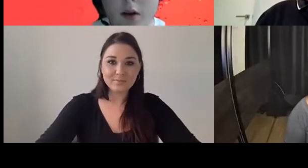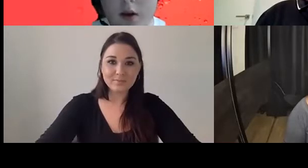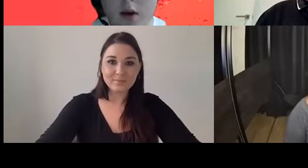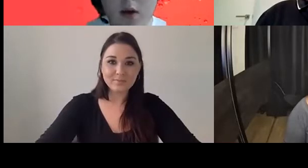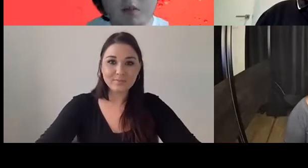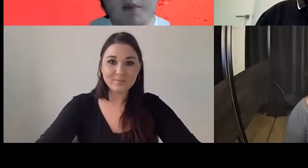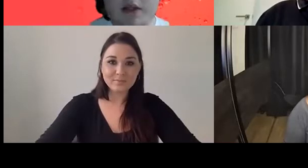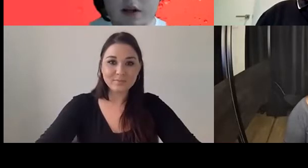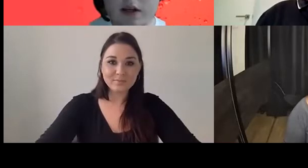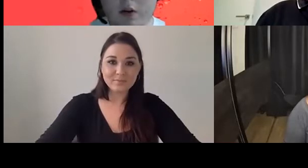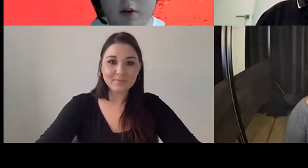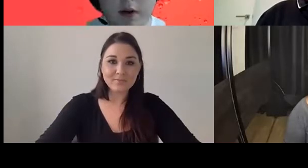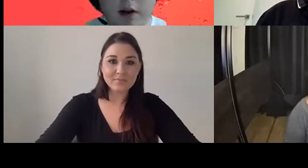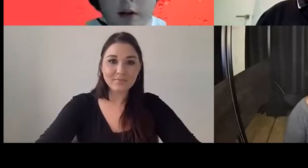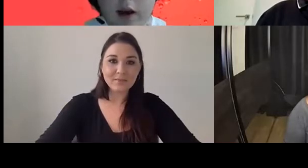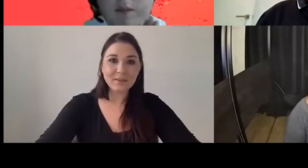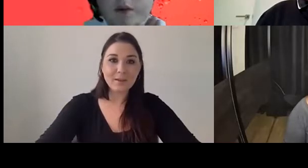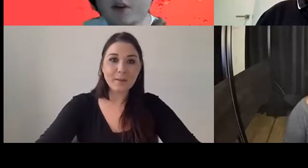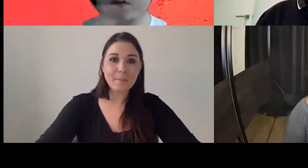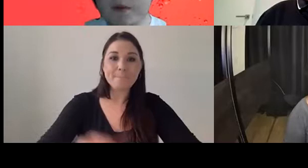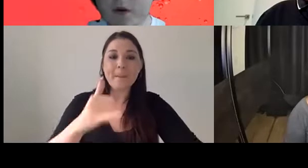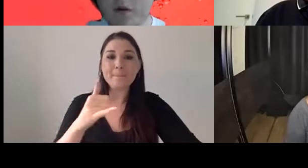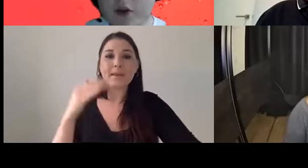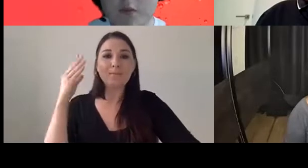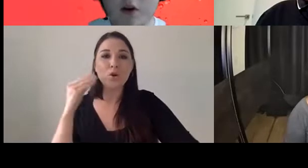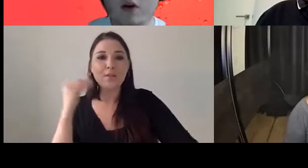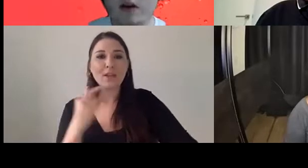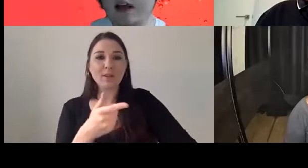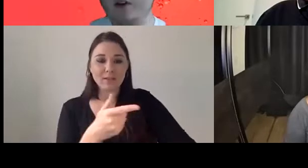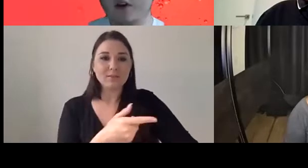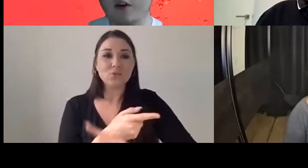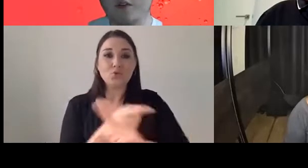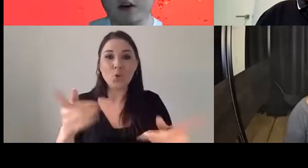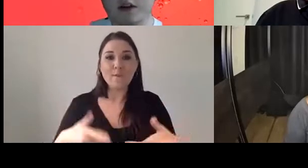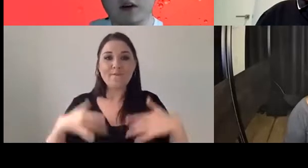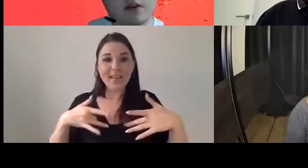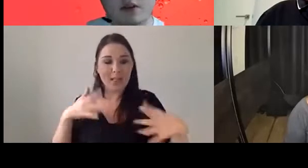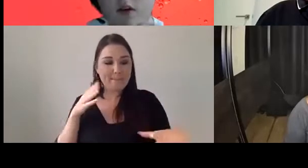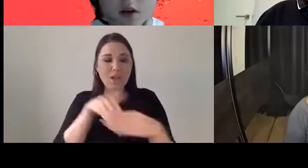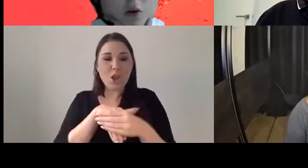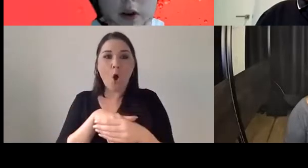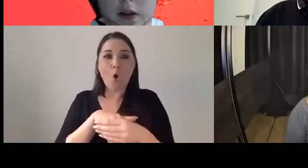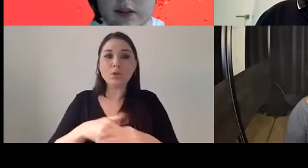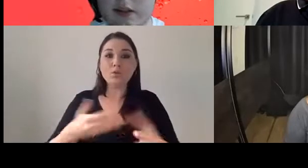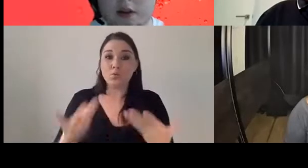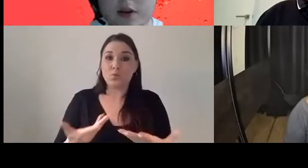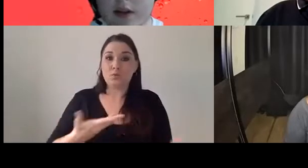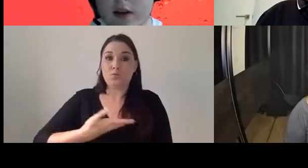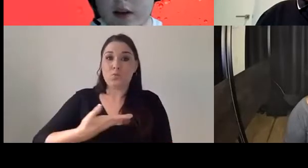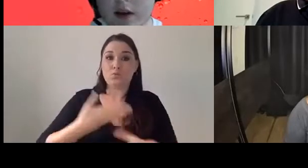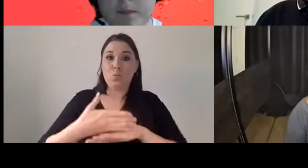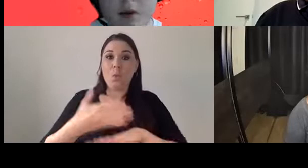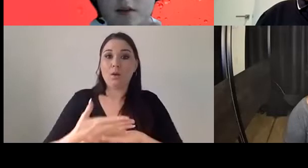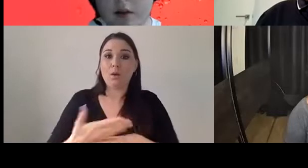that might be slightly harder of hearing. Do you feel that you belong at your current company? And the answers are agree,